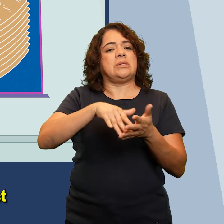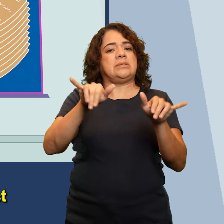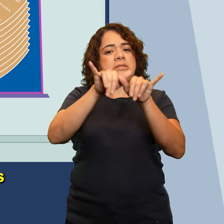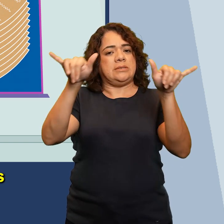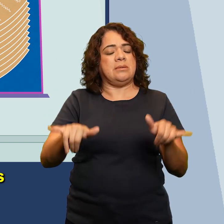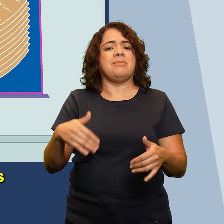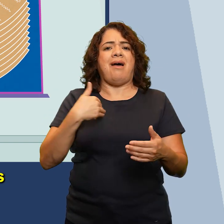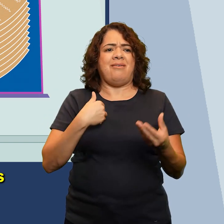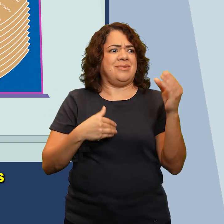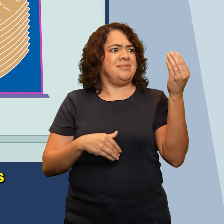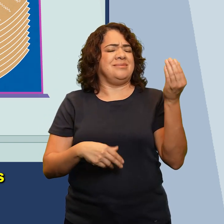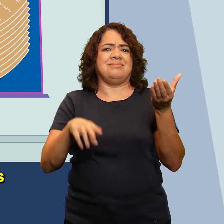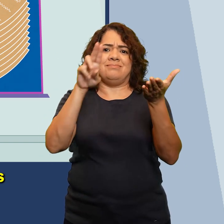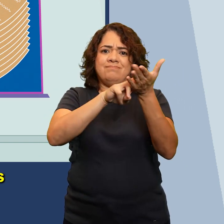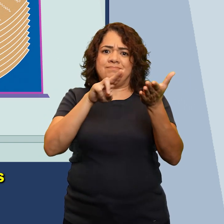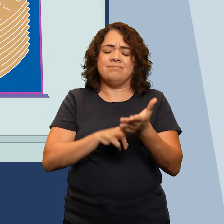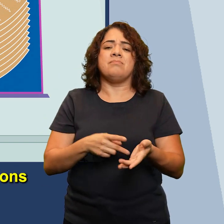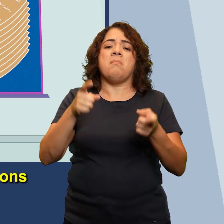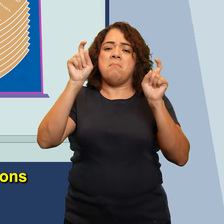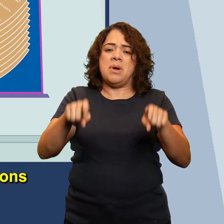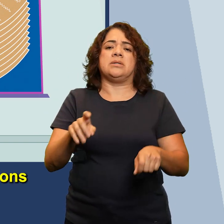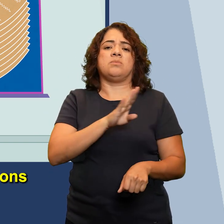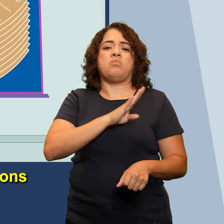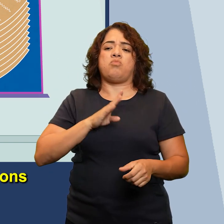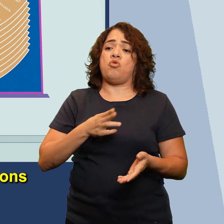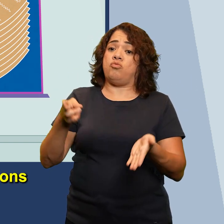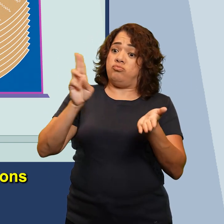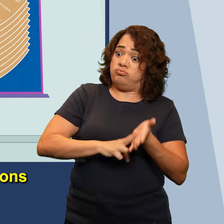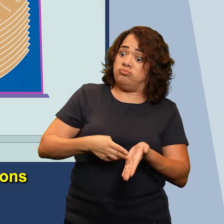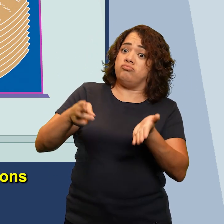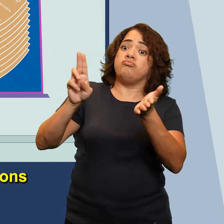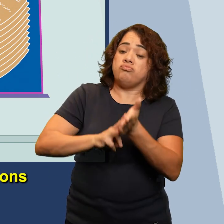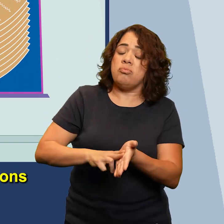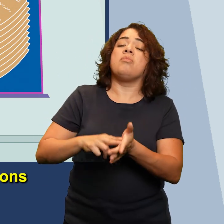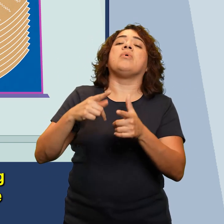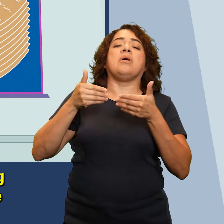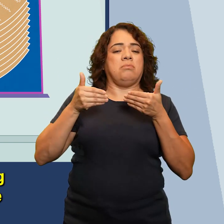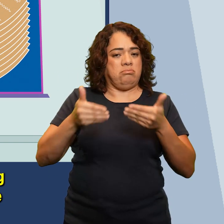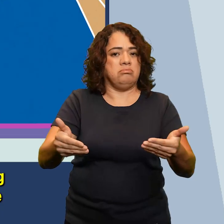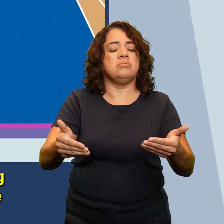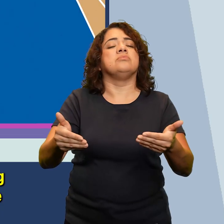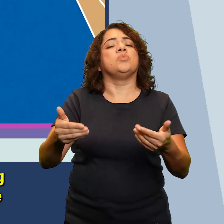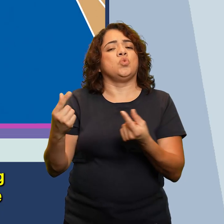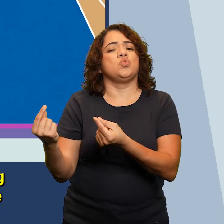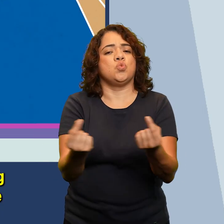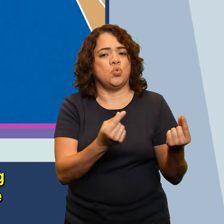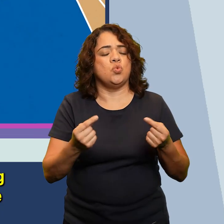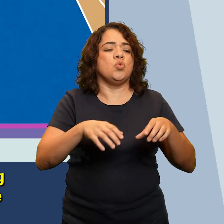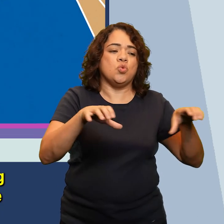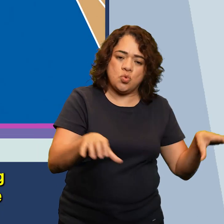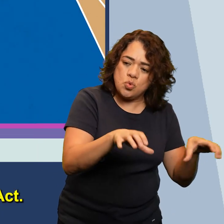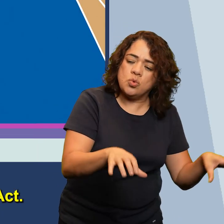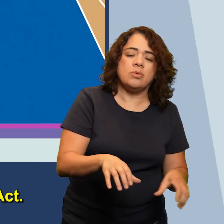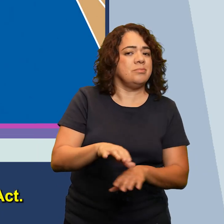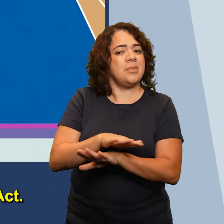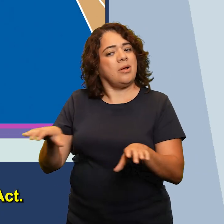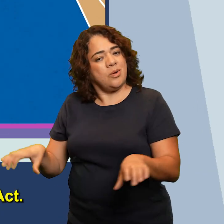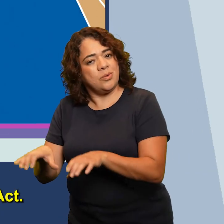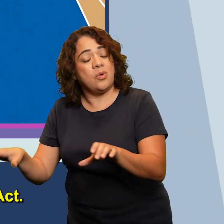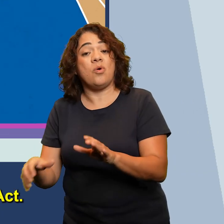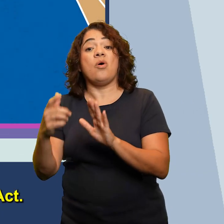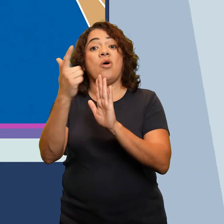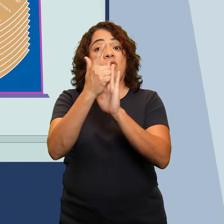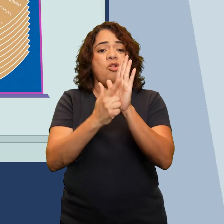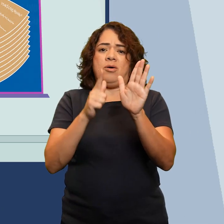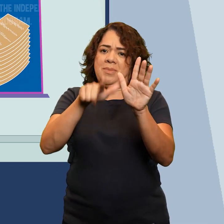a contract with the board of directors of each regional center, laying out the specific functions they must adhere to in order to receive funding and be allowed to operate on behalf of the